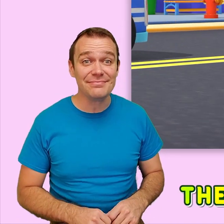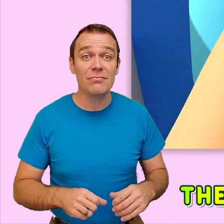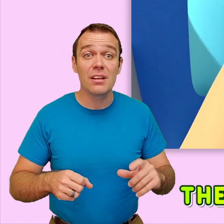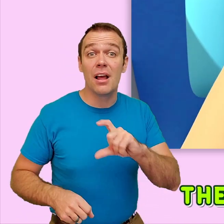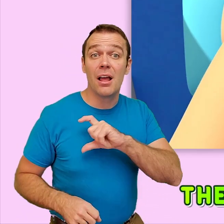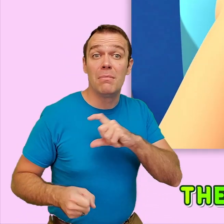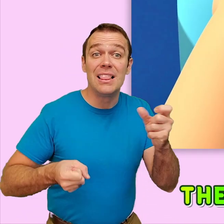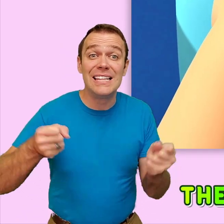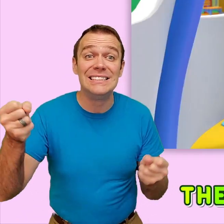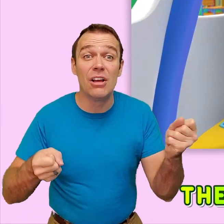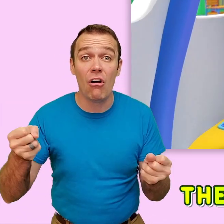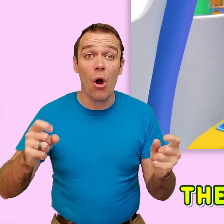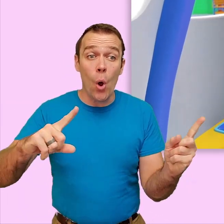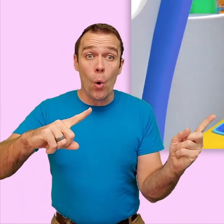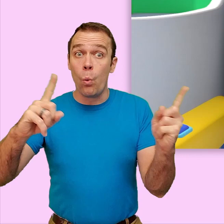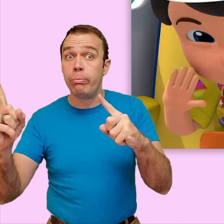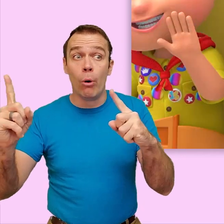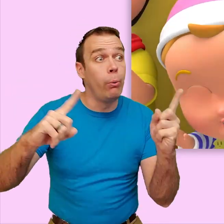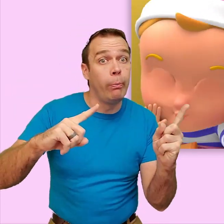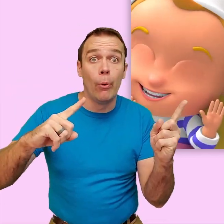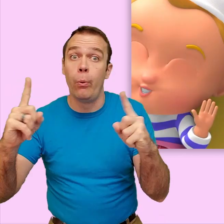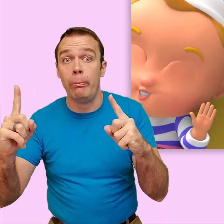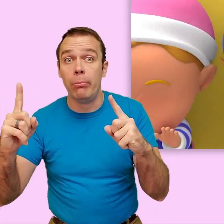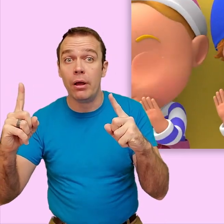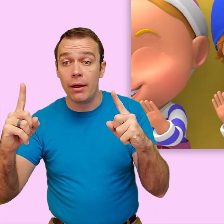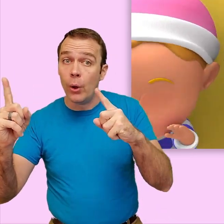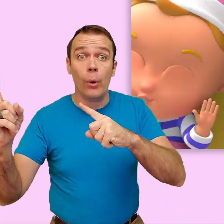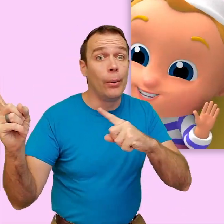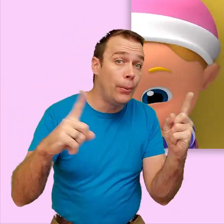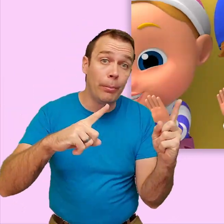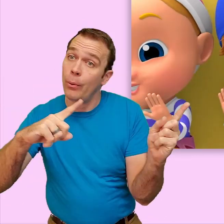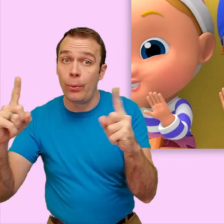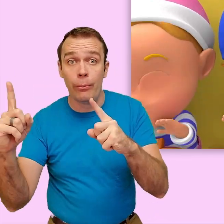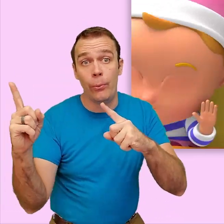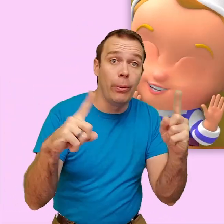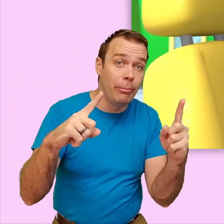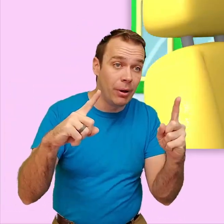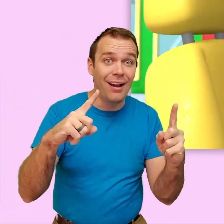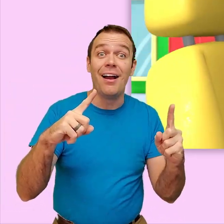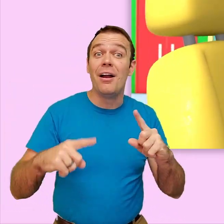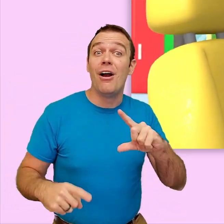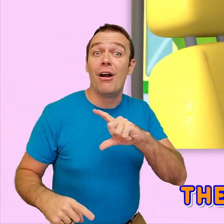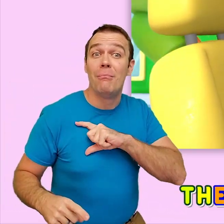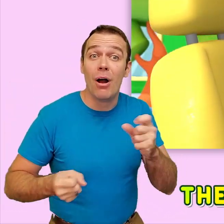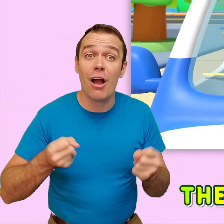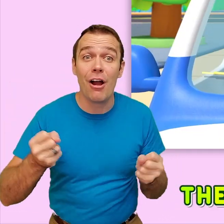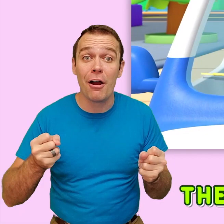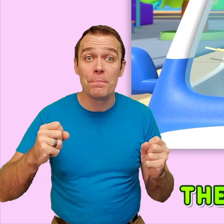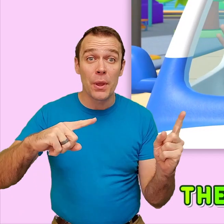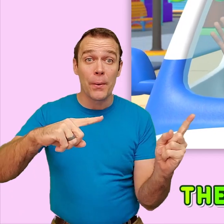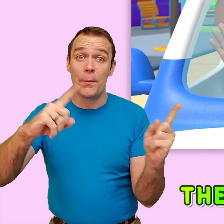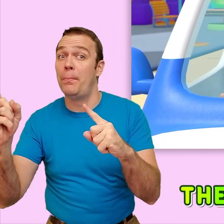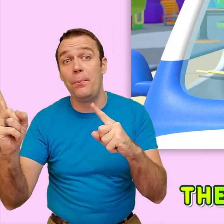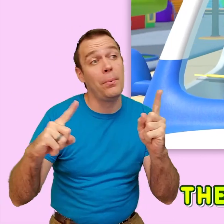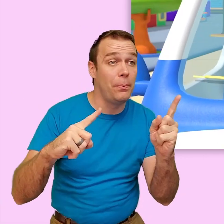The wipers on the police car go swish, swish, swish, swish, swish, swish, swish, swish, swish. The wipers on